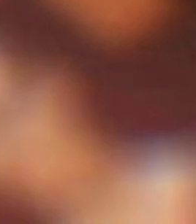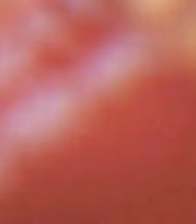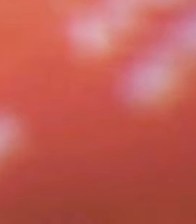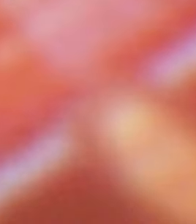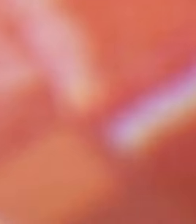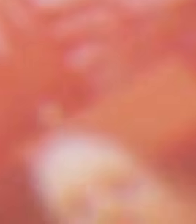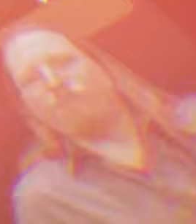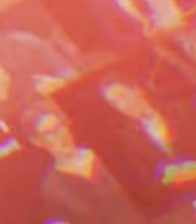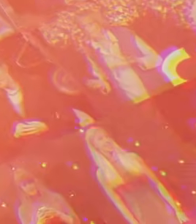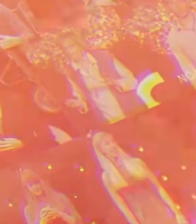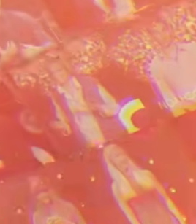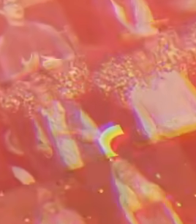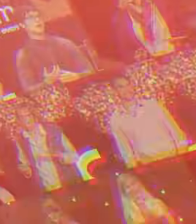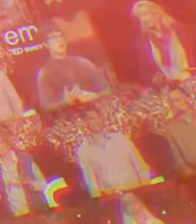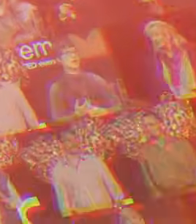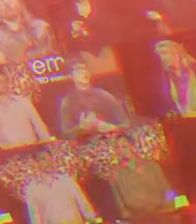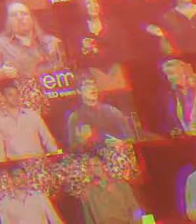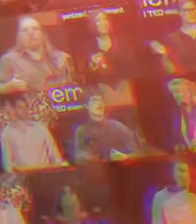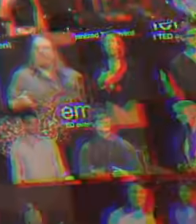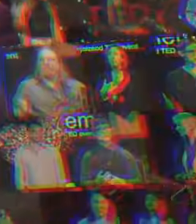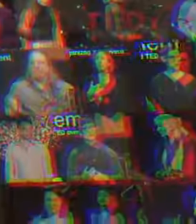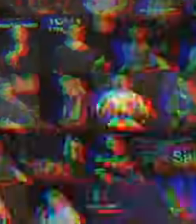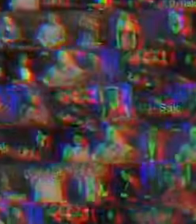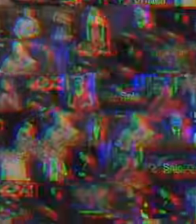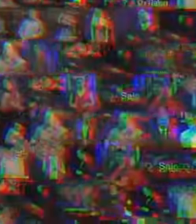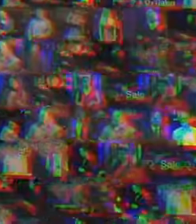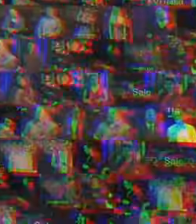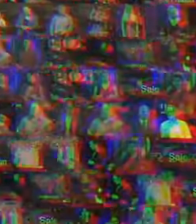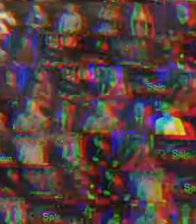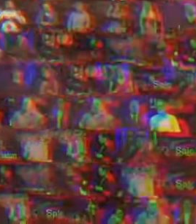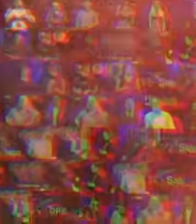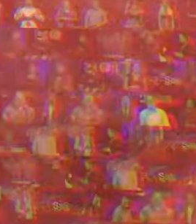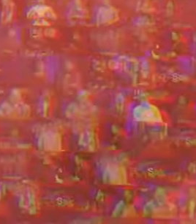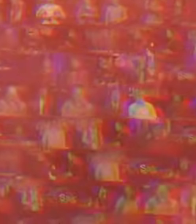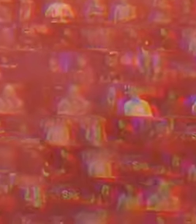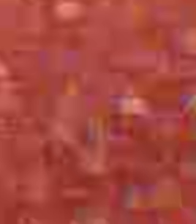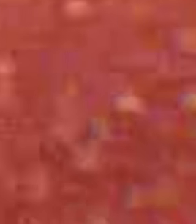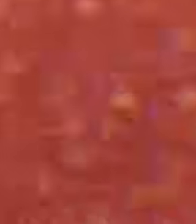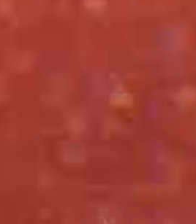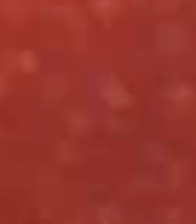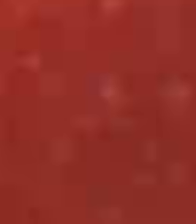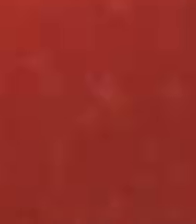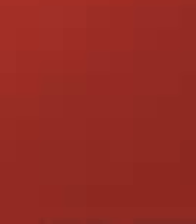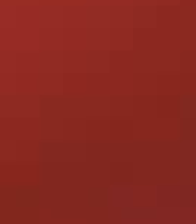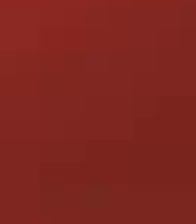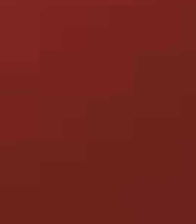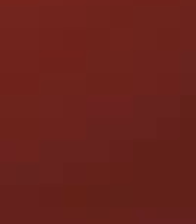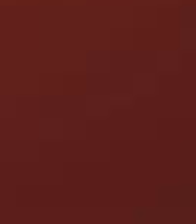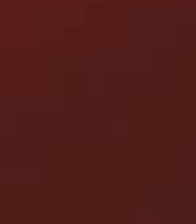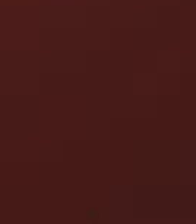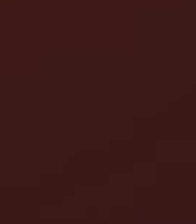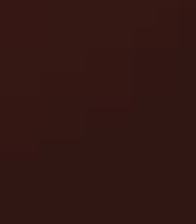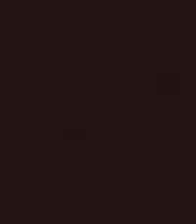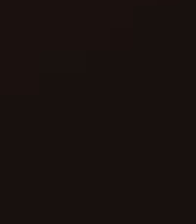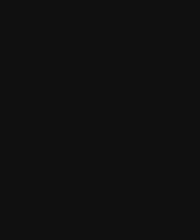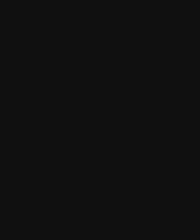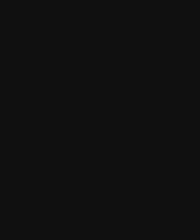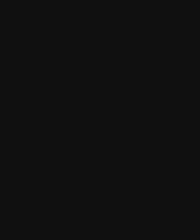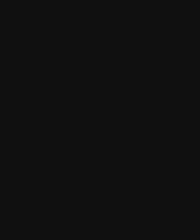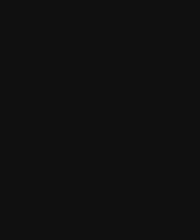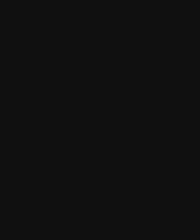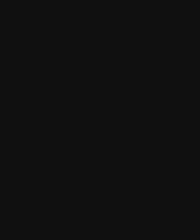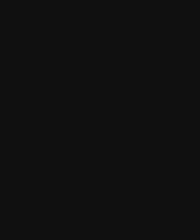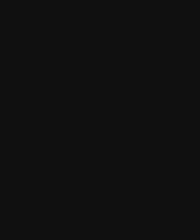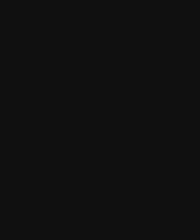When we added MDMA, what will you do? Went up to 61%. Hell yes. But I saw a bird that morning. He